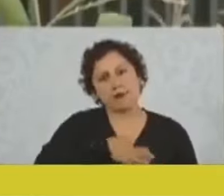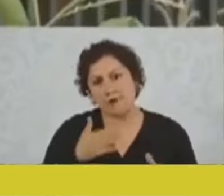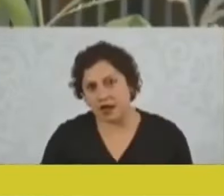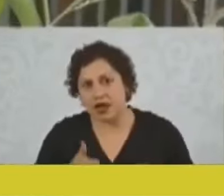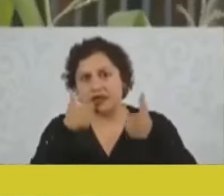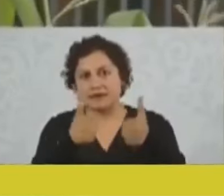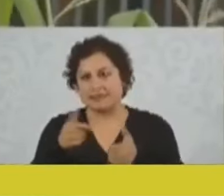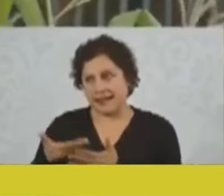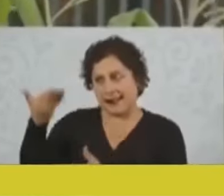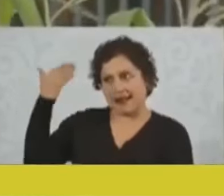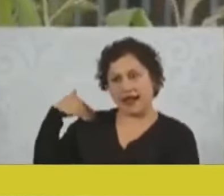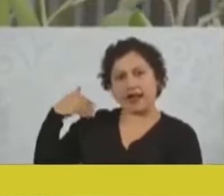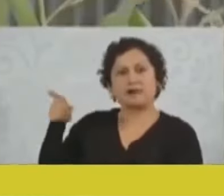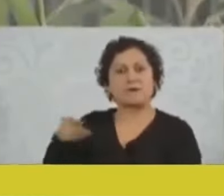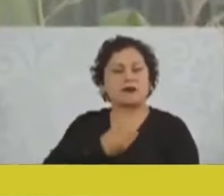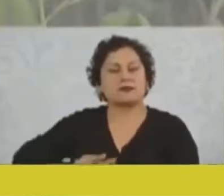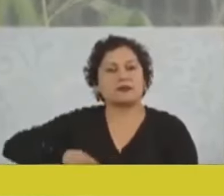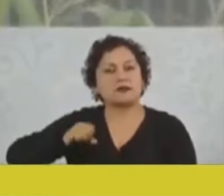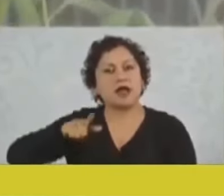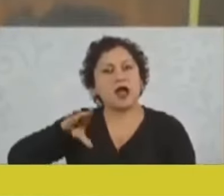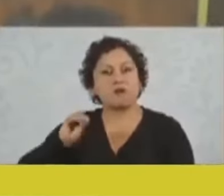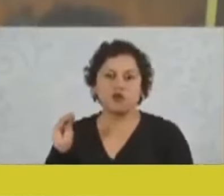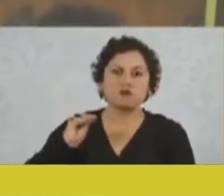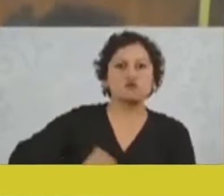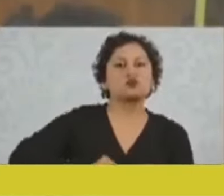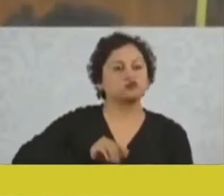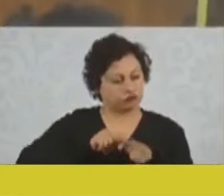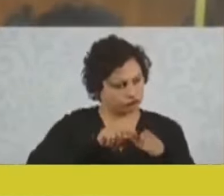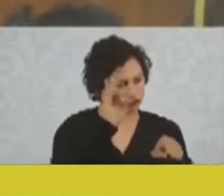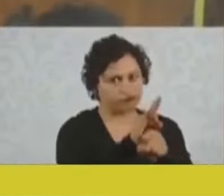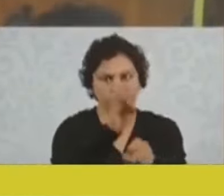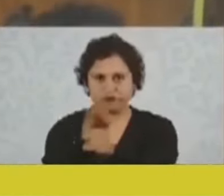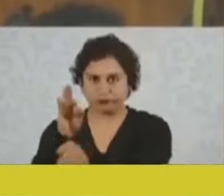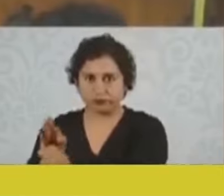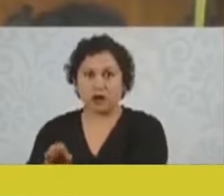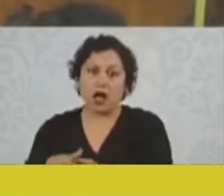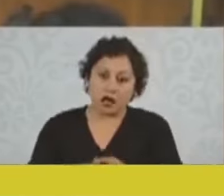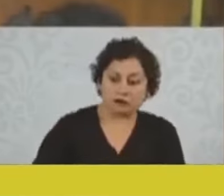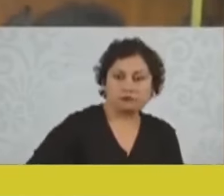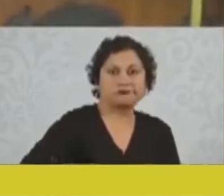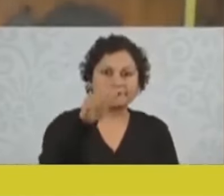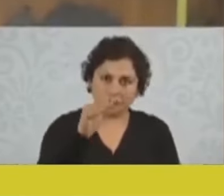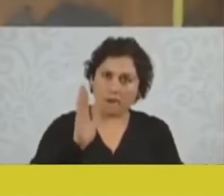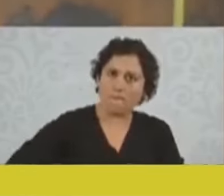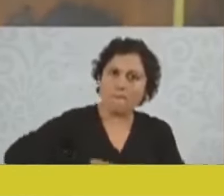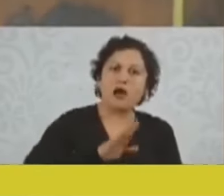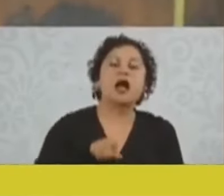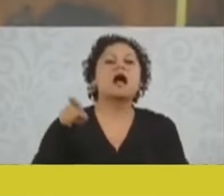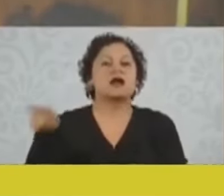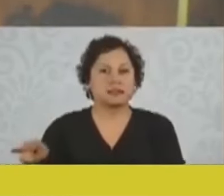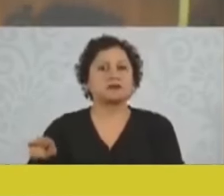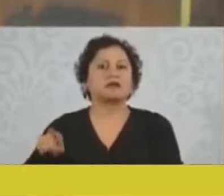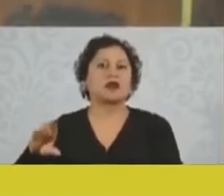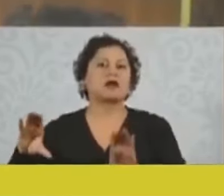programs of President López Obrador. Also, will be approved in a Congress